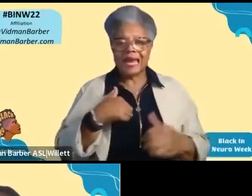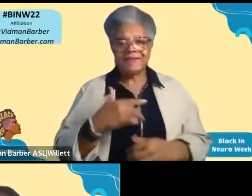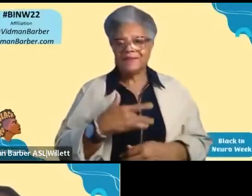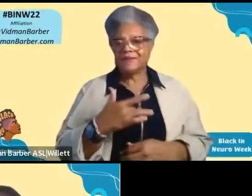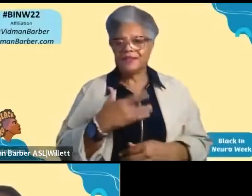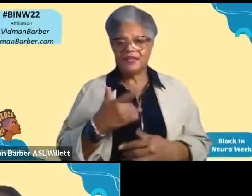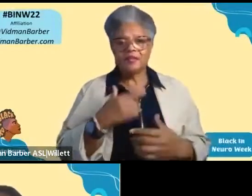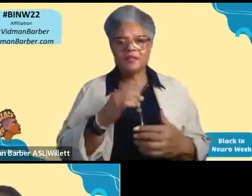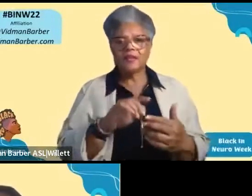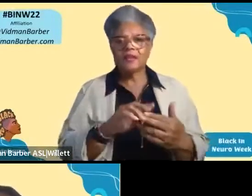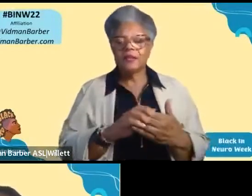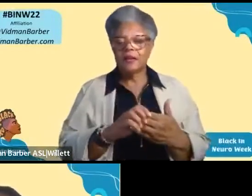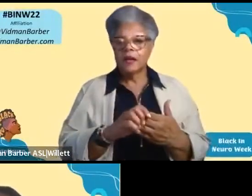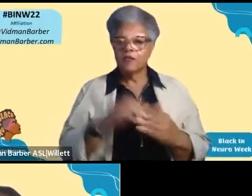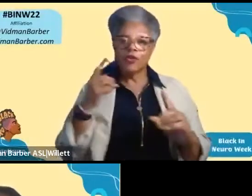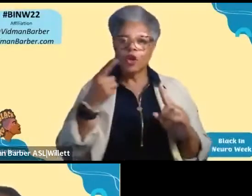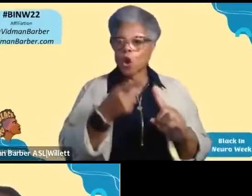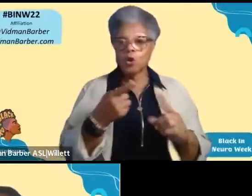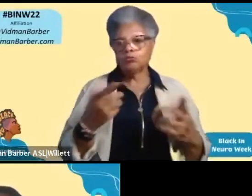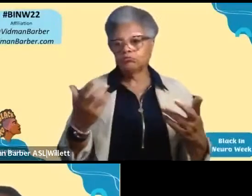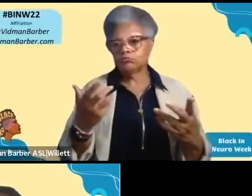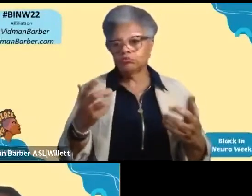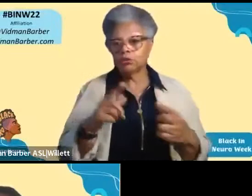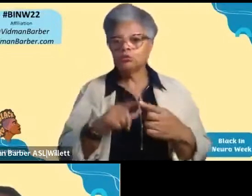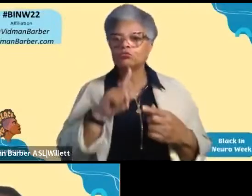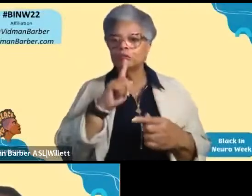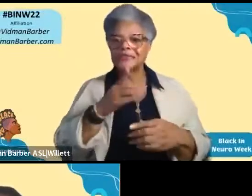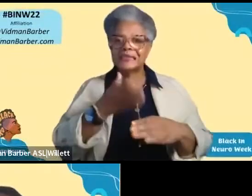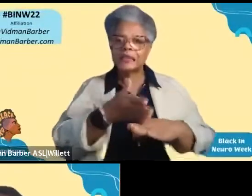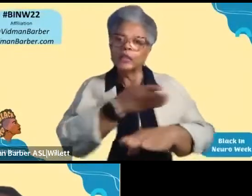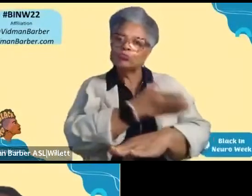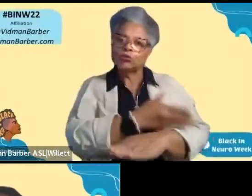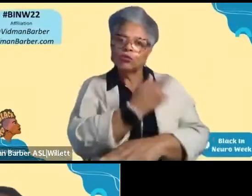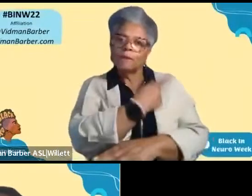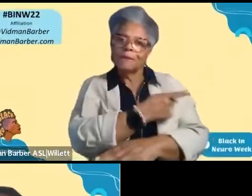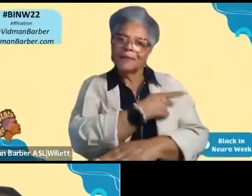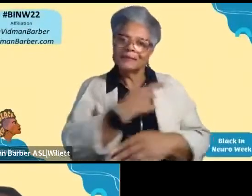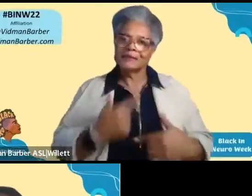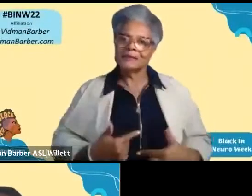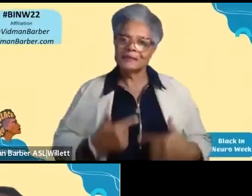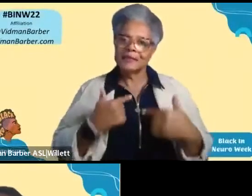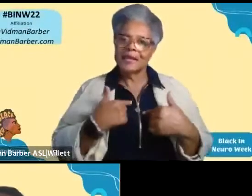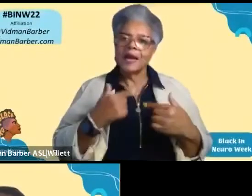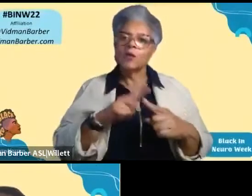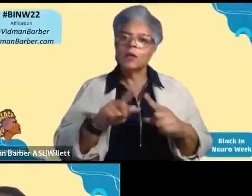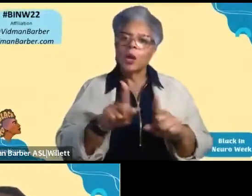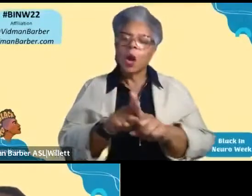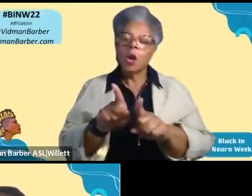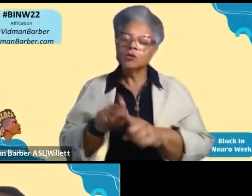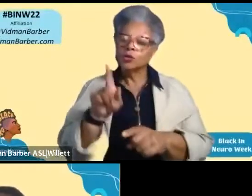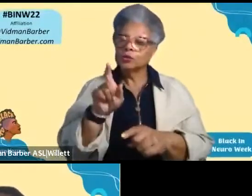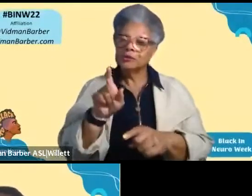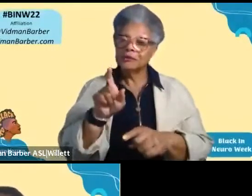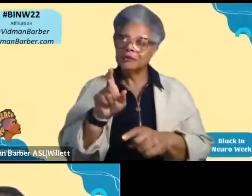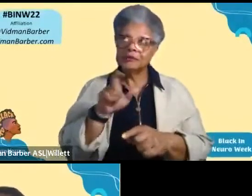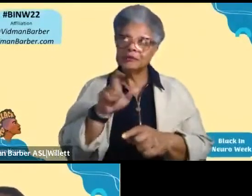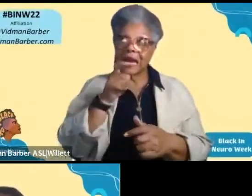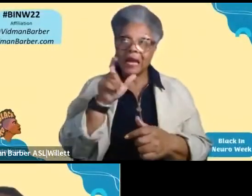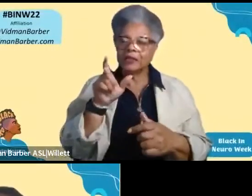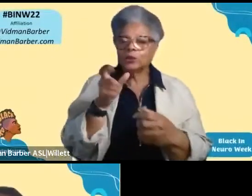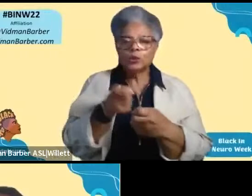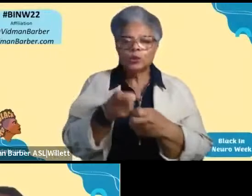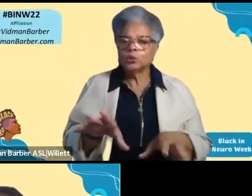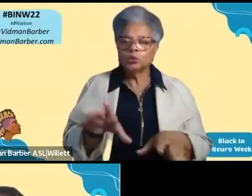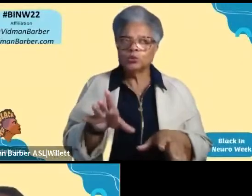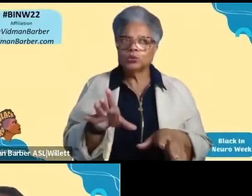know, the ultimate goal is to really improve patients' life. And we also need to not lose sight of,